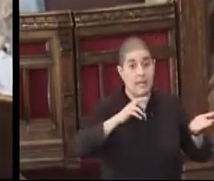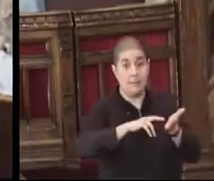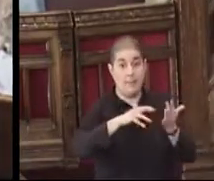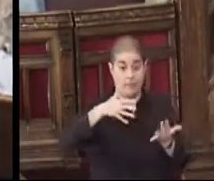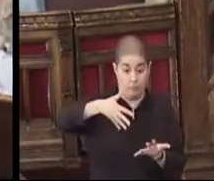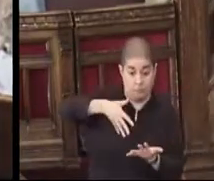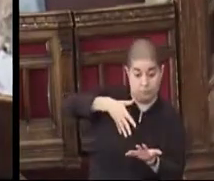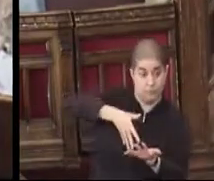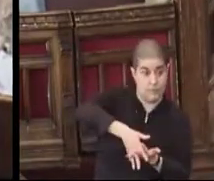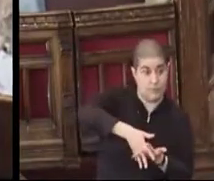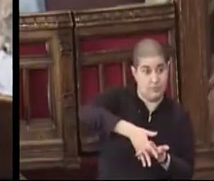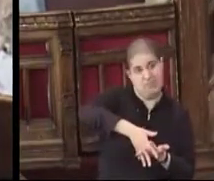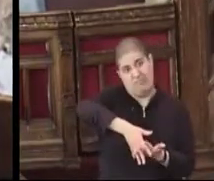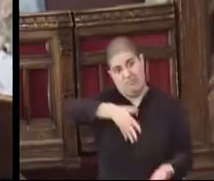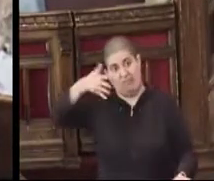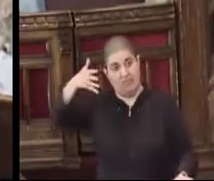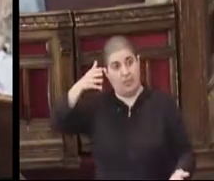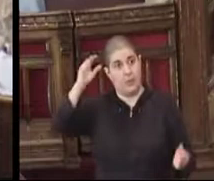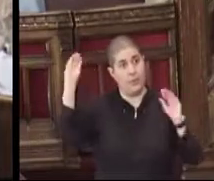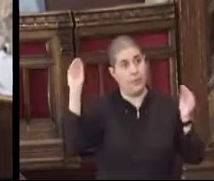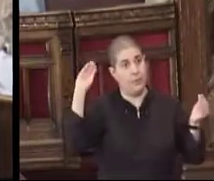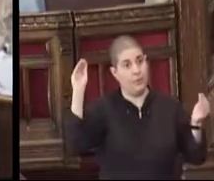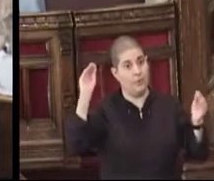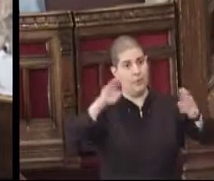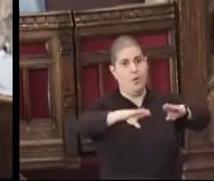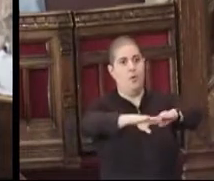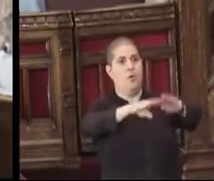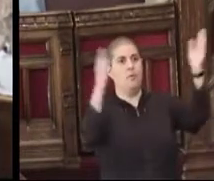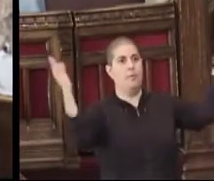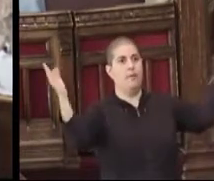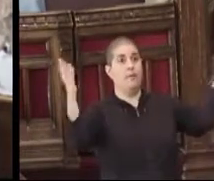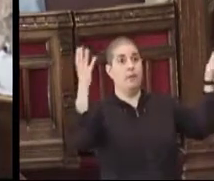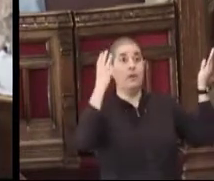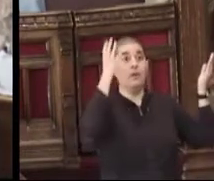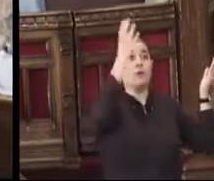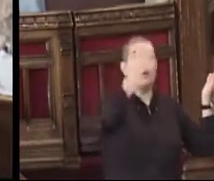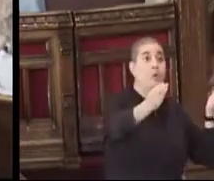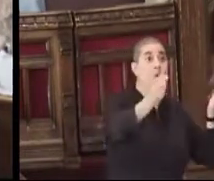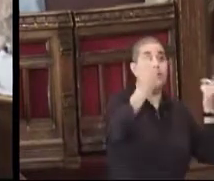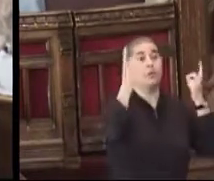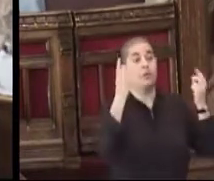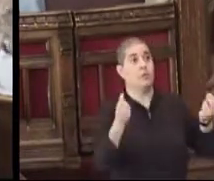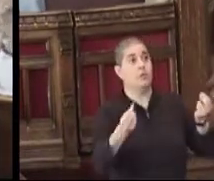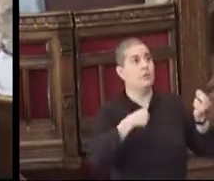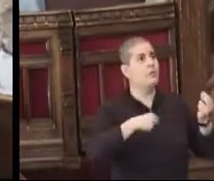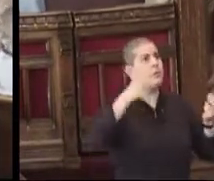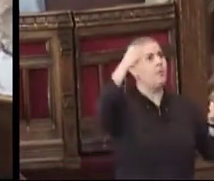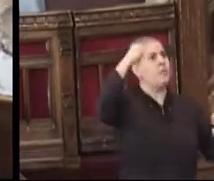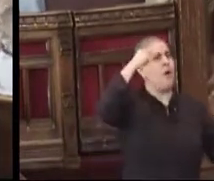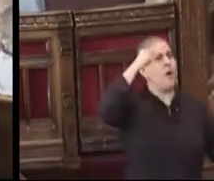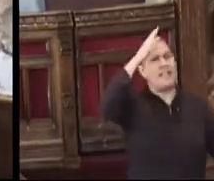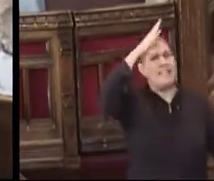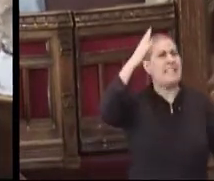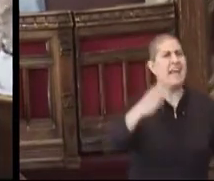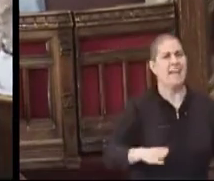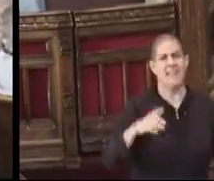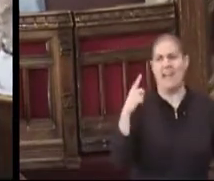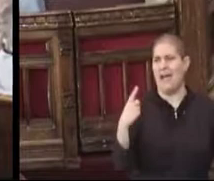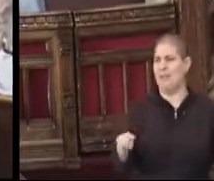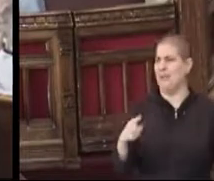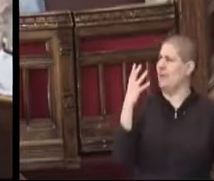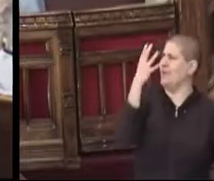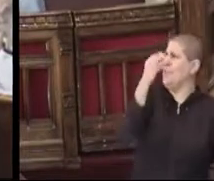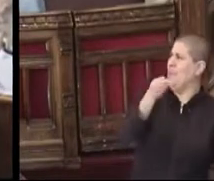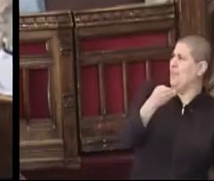roots as it is about being open to going places that you thought you would never go